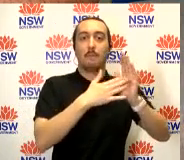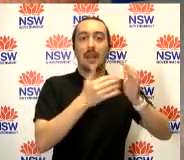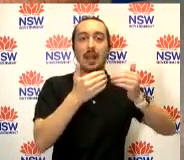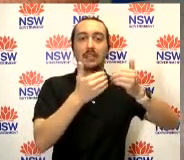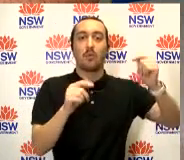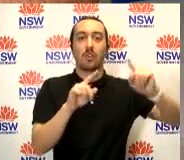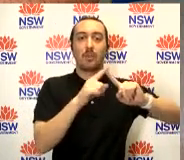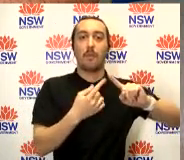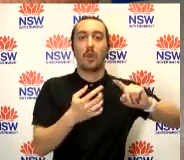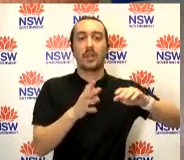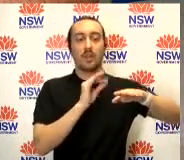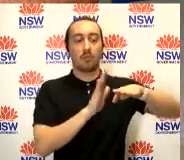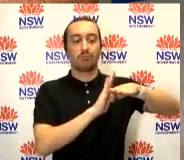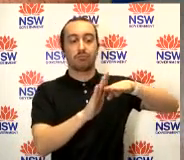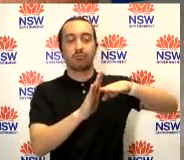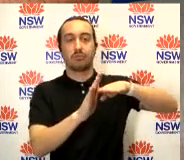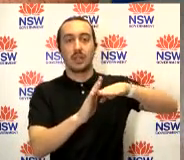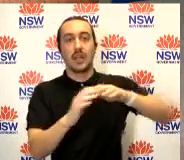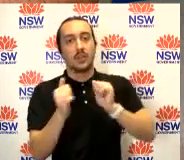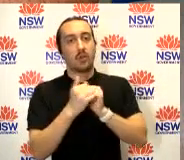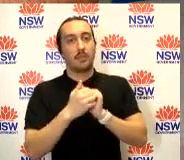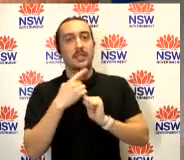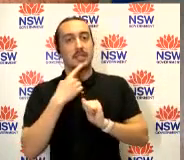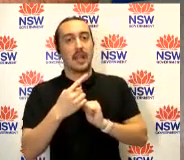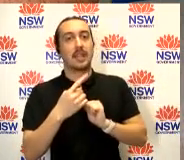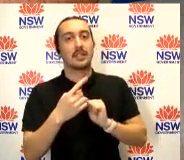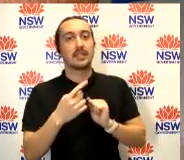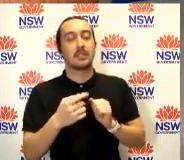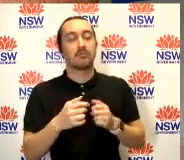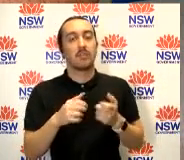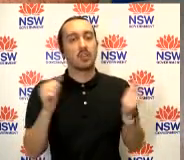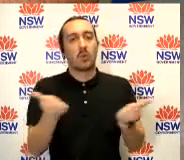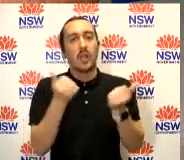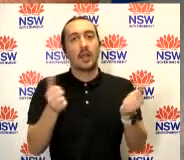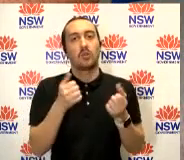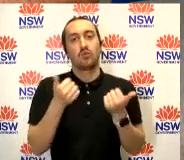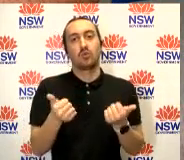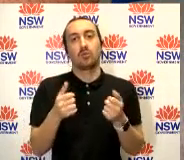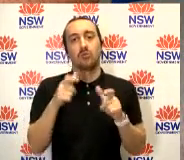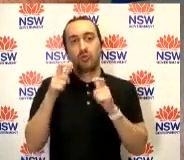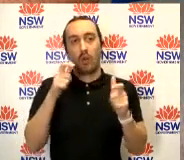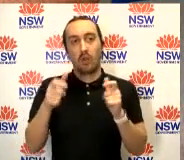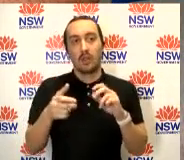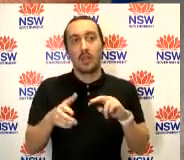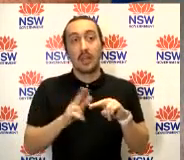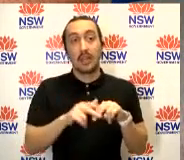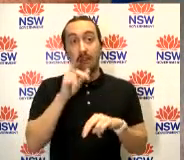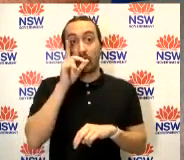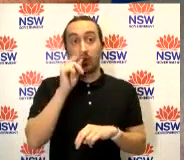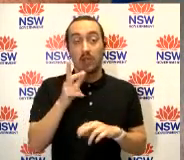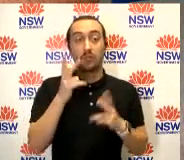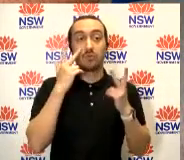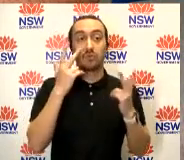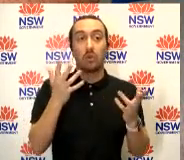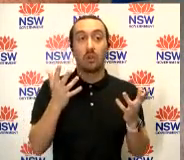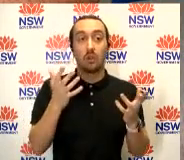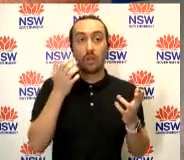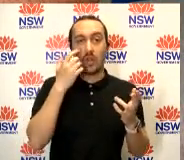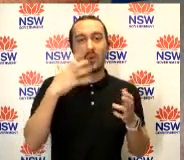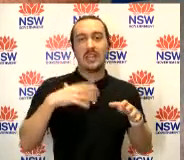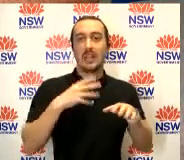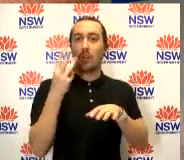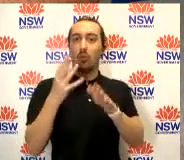document considers that a good enough control measure. Now, clearly delineate would be running tape or barricades or something that clearly indicates it, but not necessarily full-on